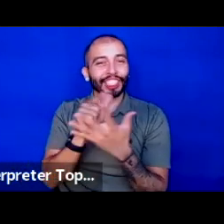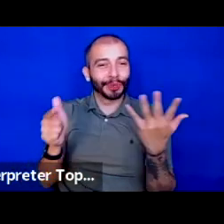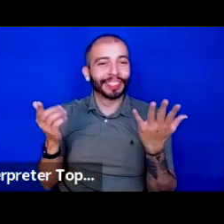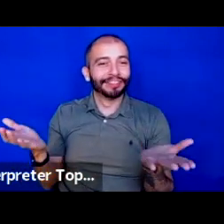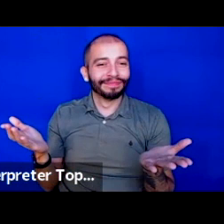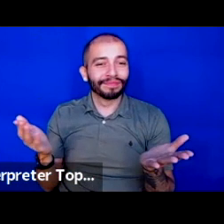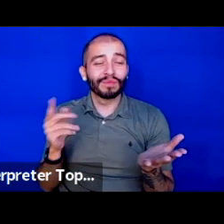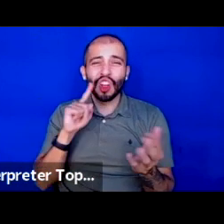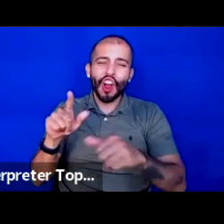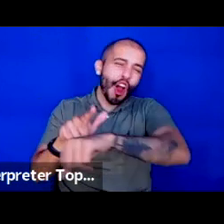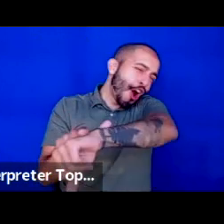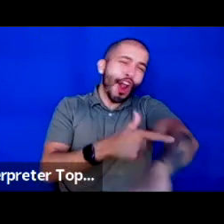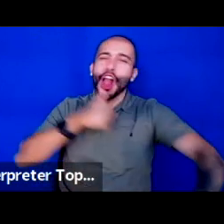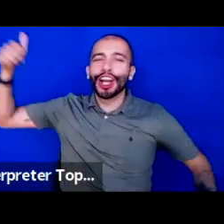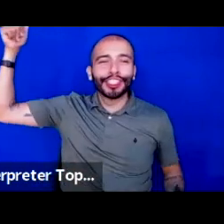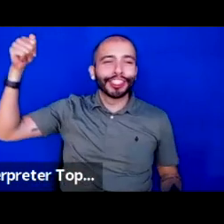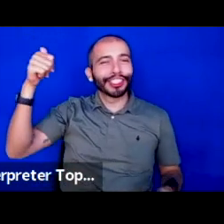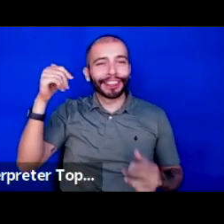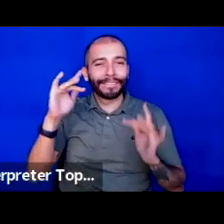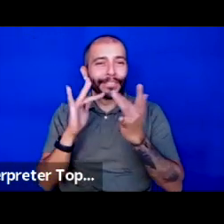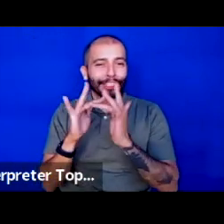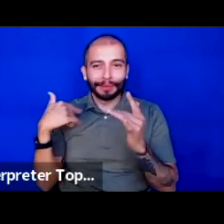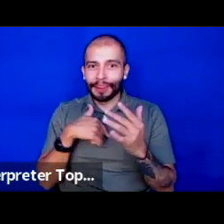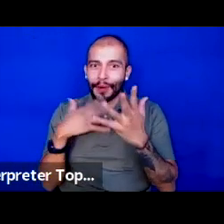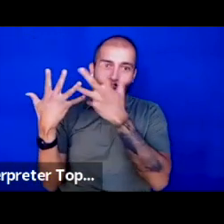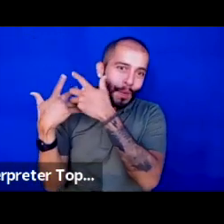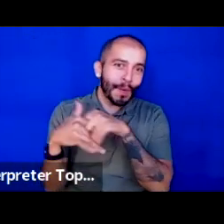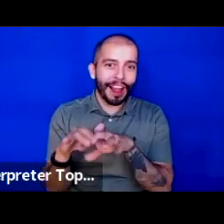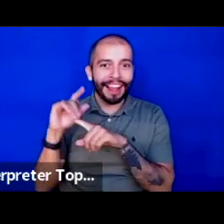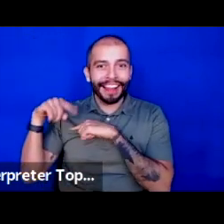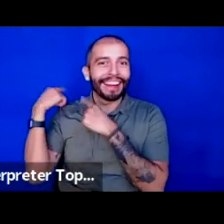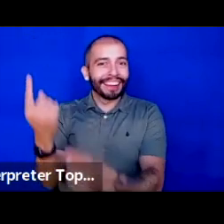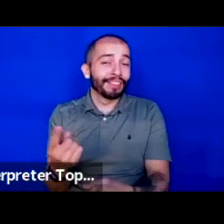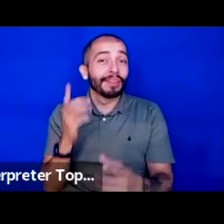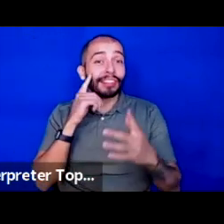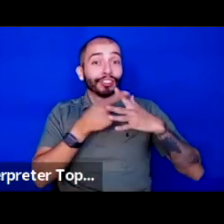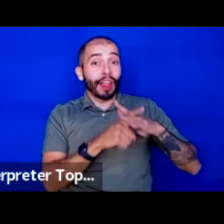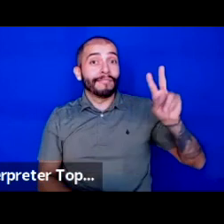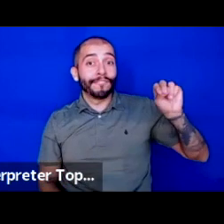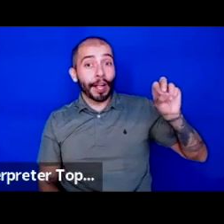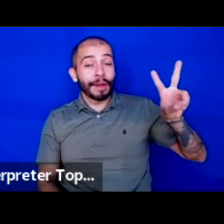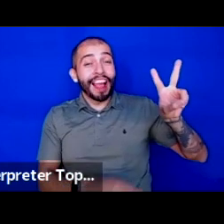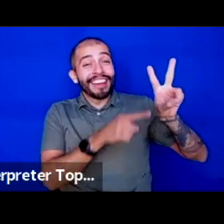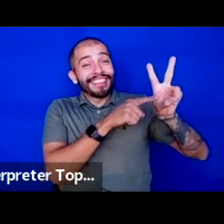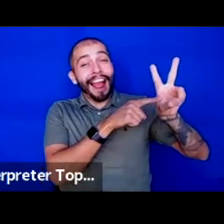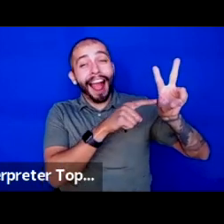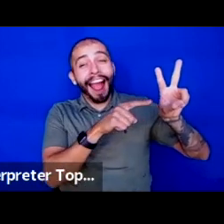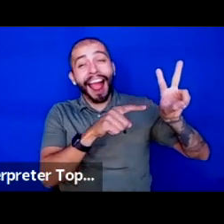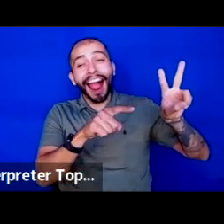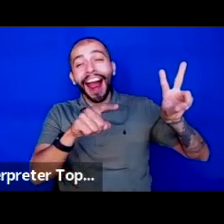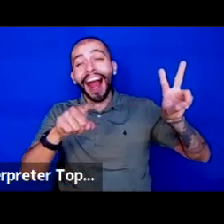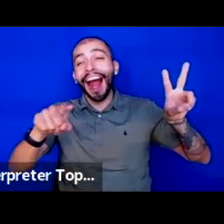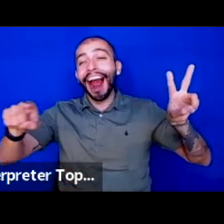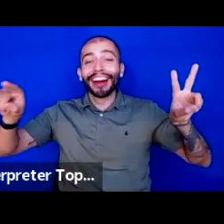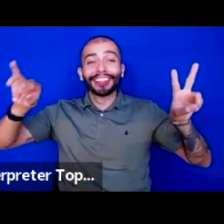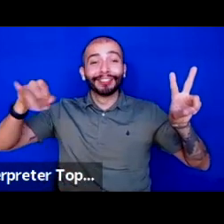to June. And just to read a few of the themes from this slide, we have the crisis industry, how capitalism, cops,